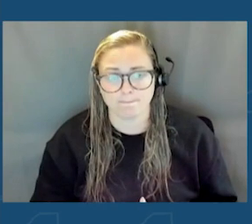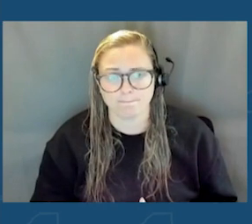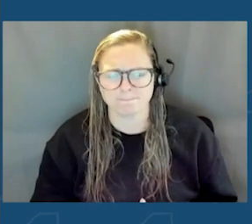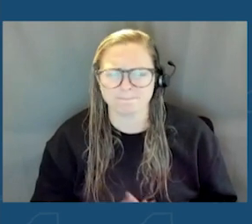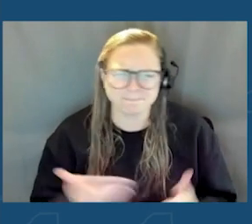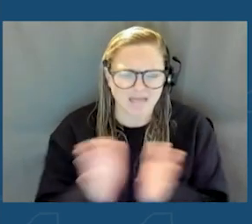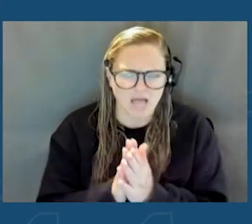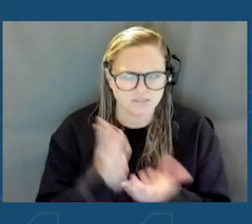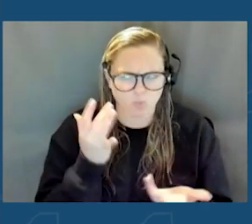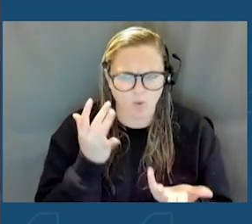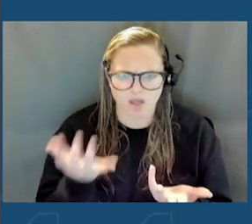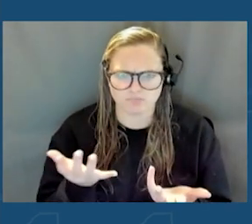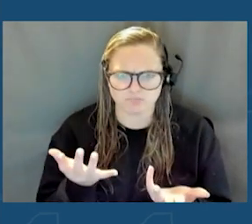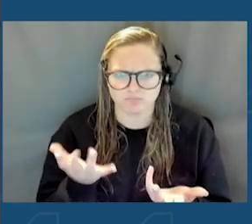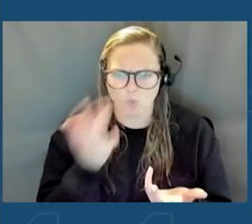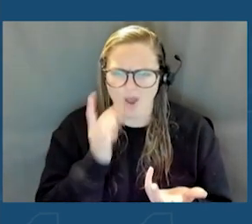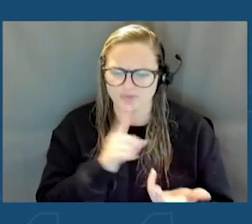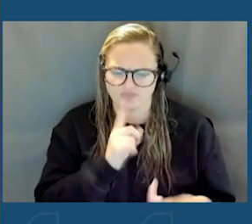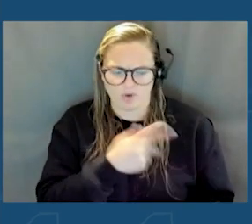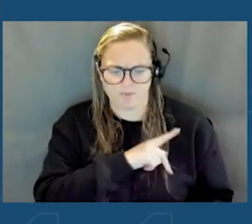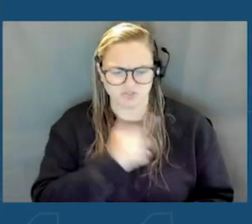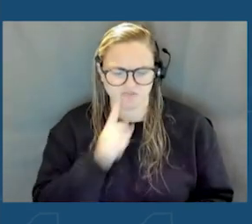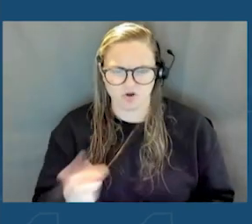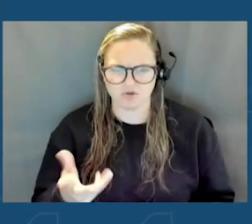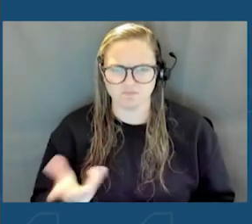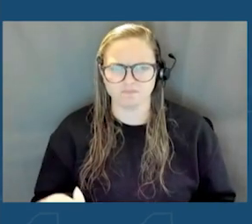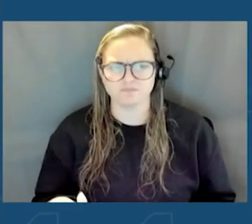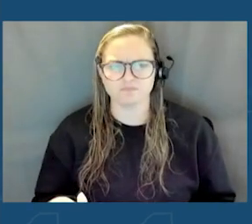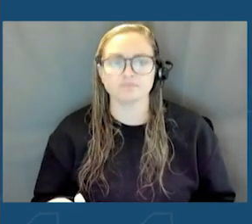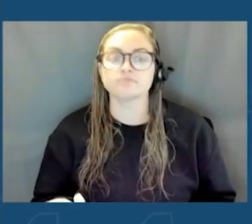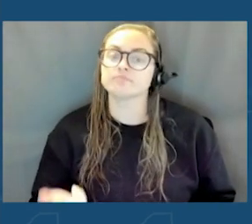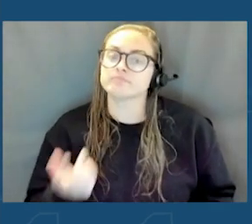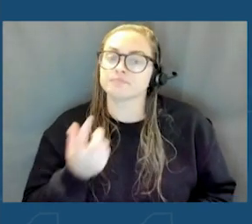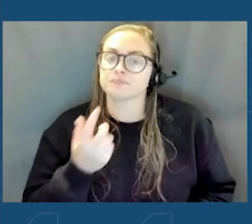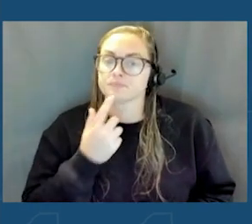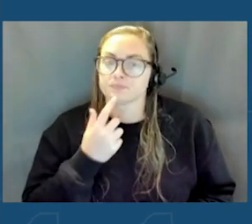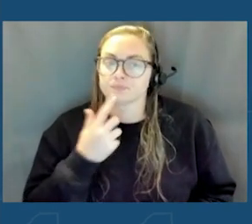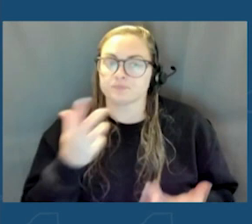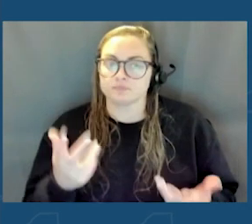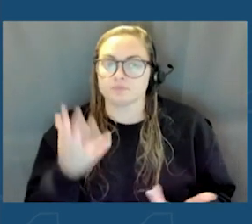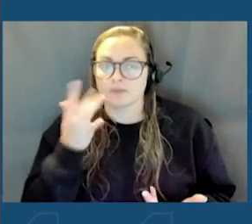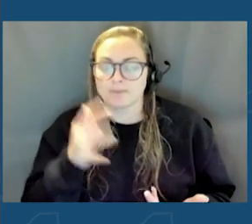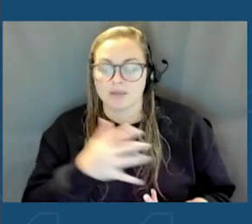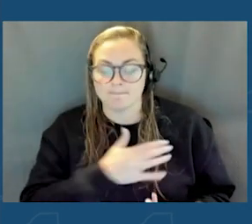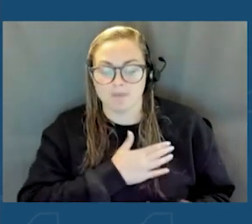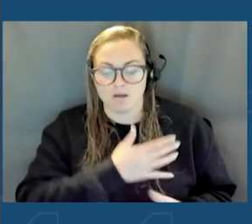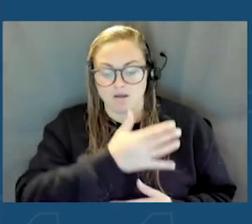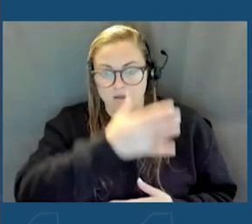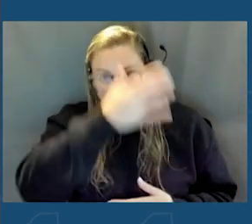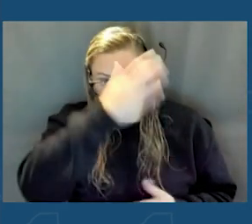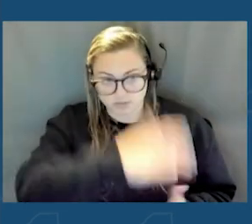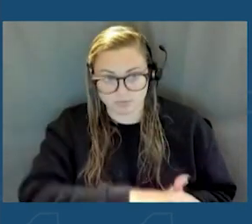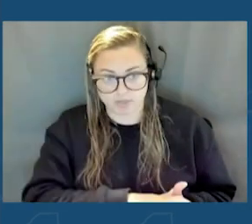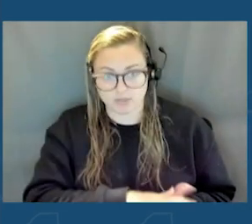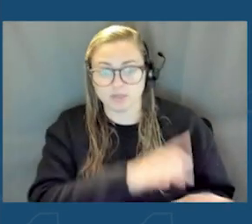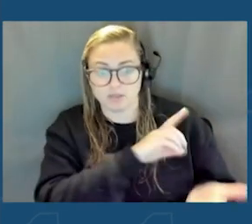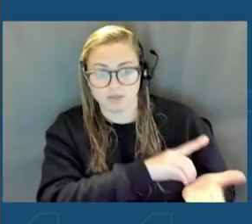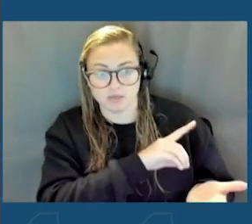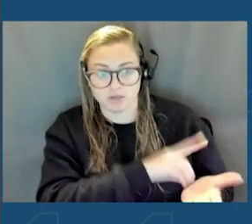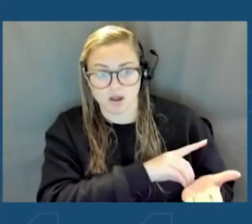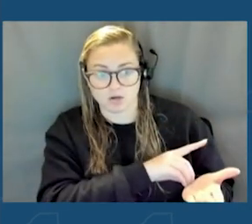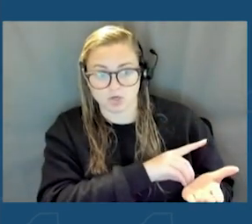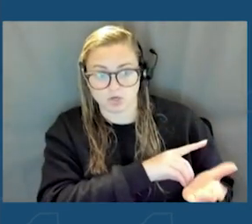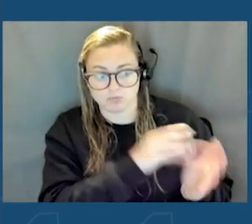her why this was so personal to her. And she said, because my husband, doctor down the hall from